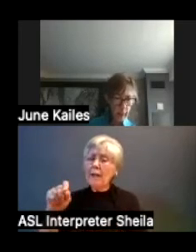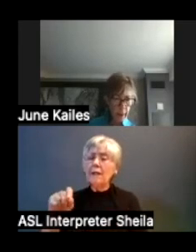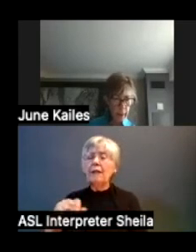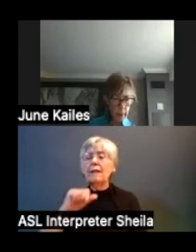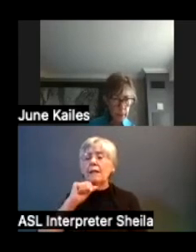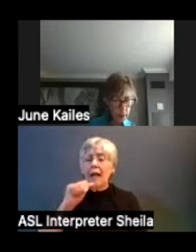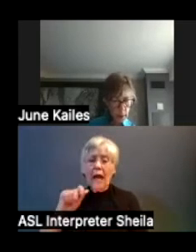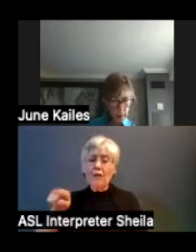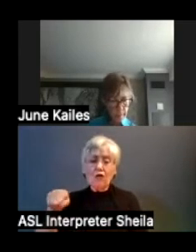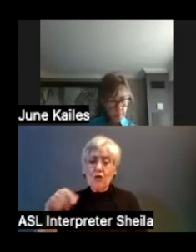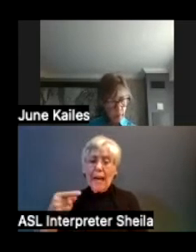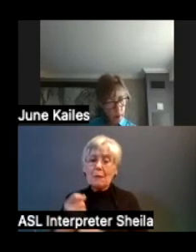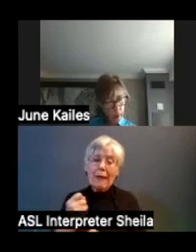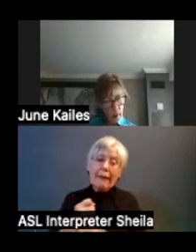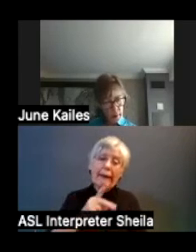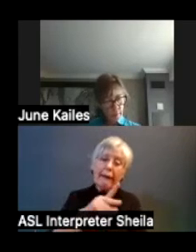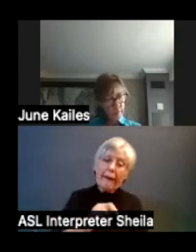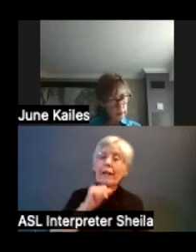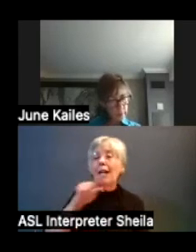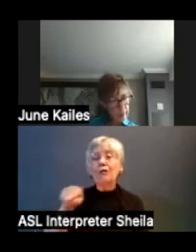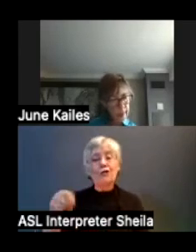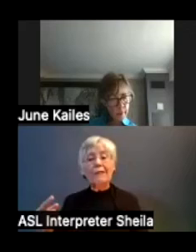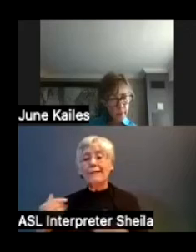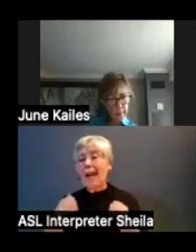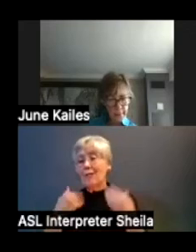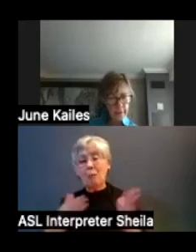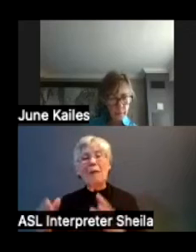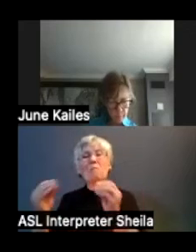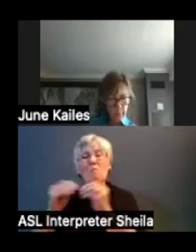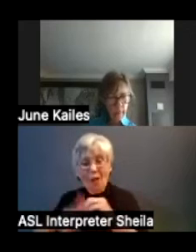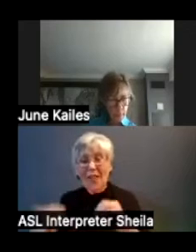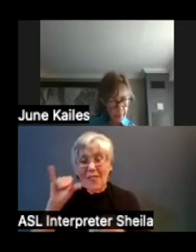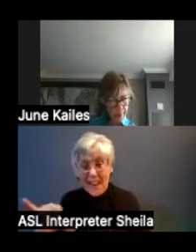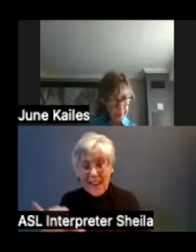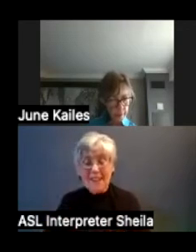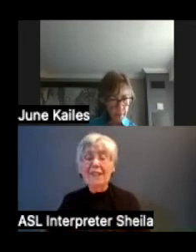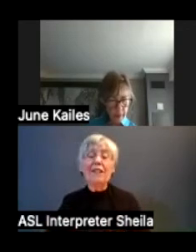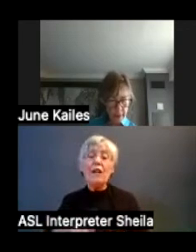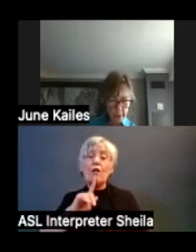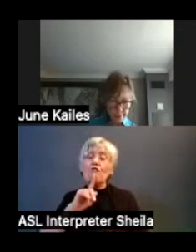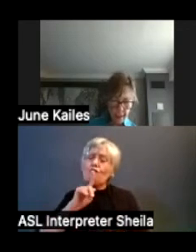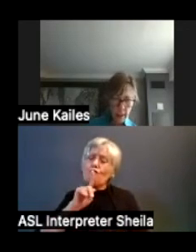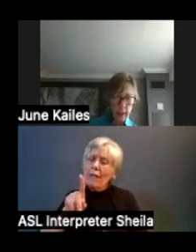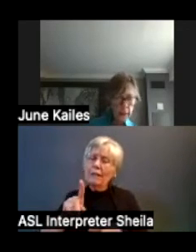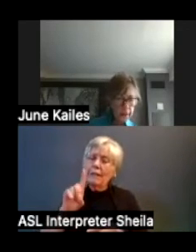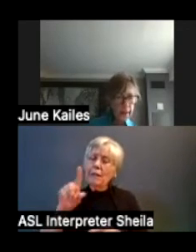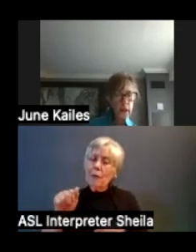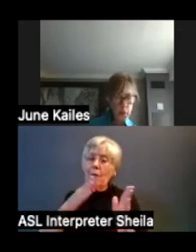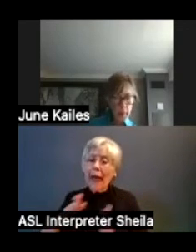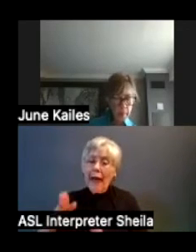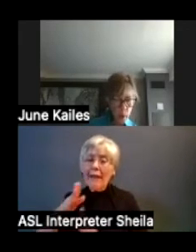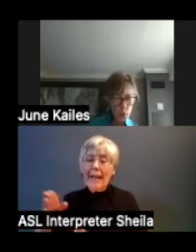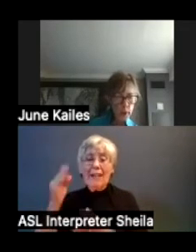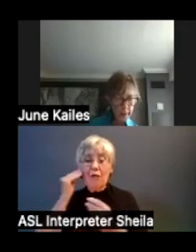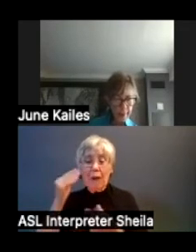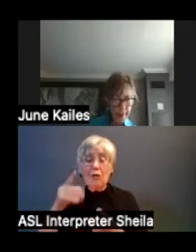a plan. The real nitty-gritty disability planning information that needs to